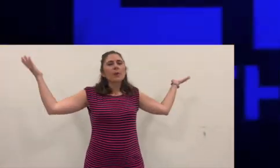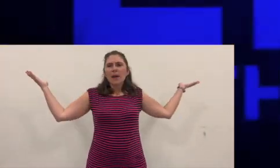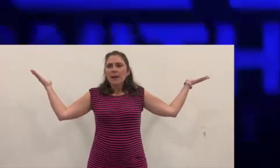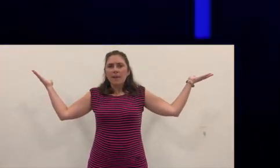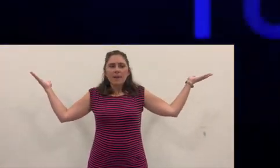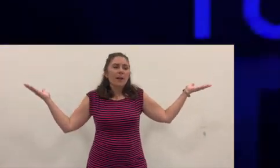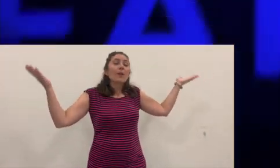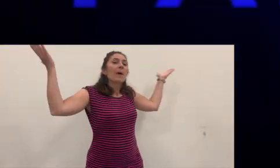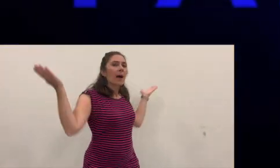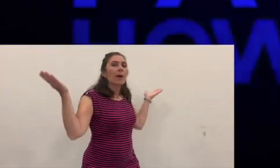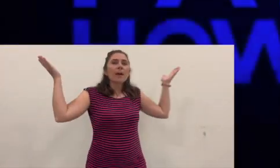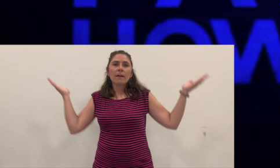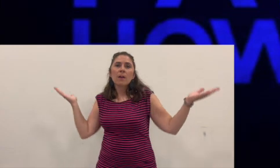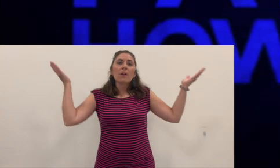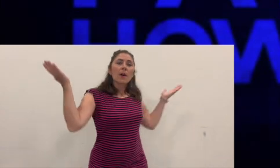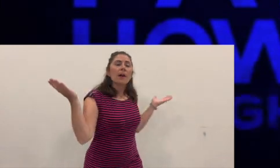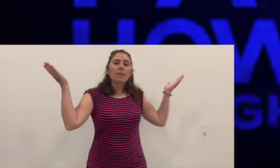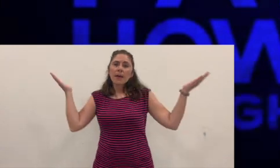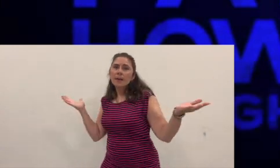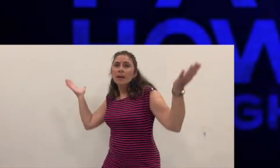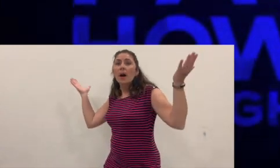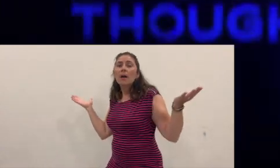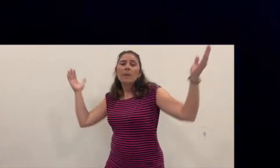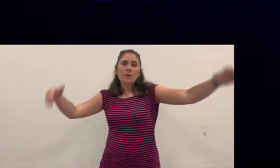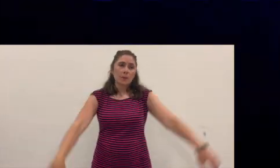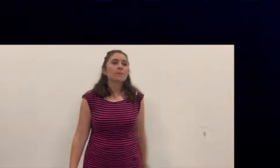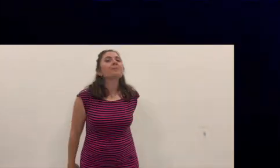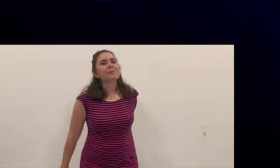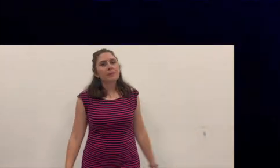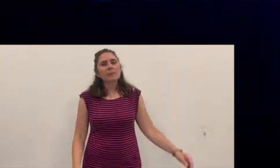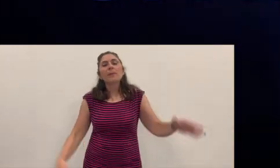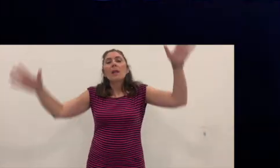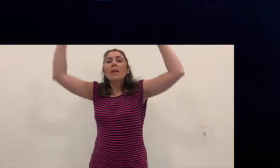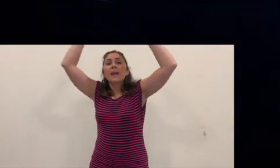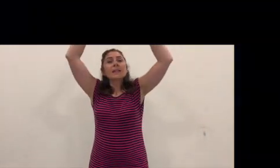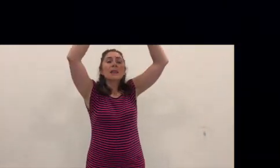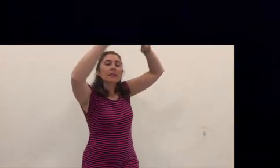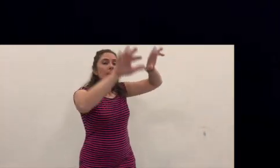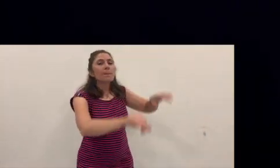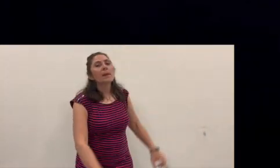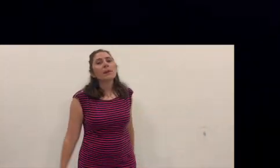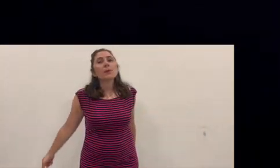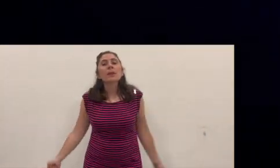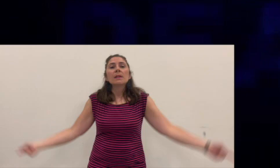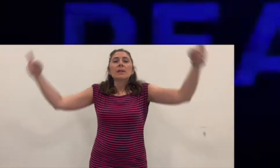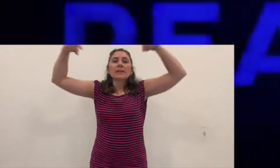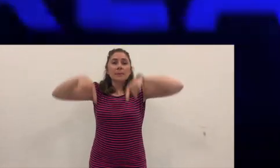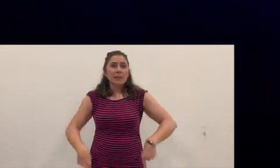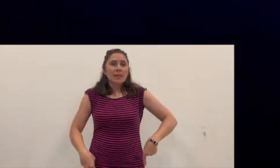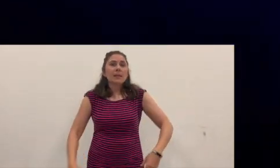Life without you, I can't fathom how I ever thought I'd make it on my own. And there's at least a